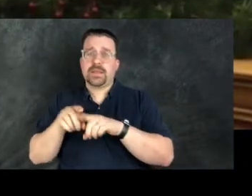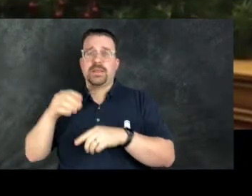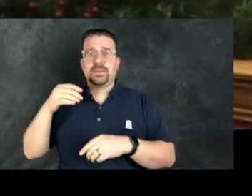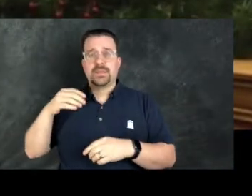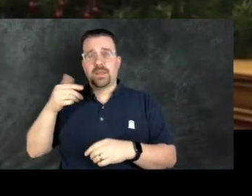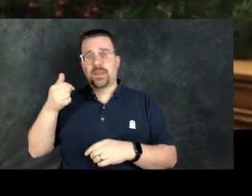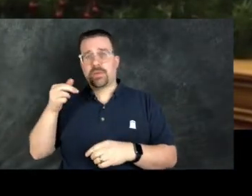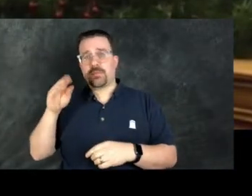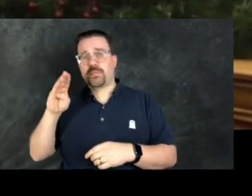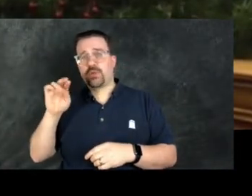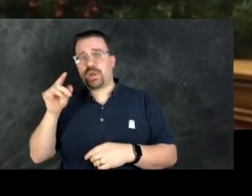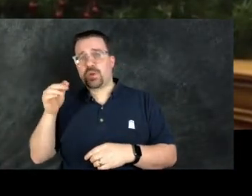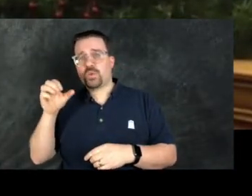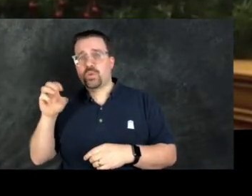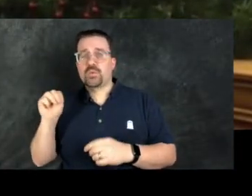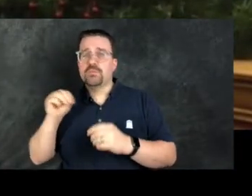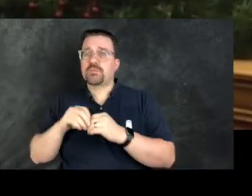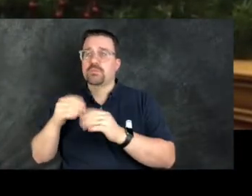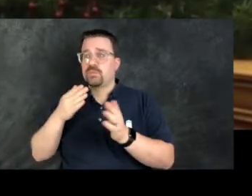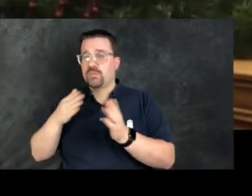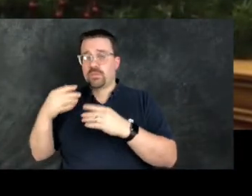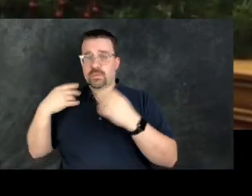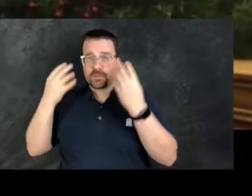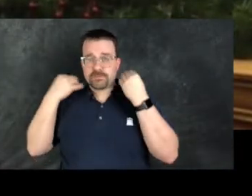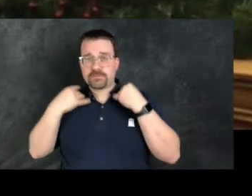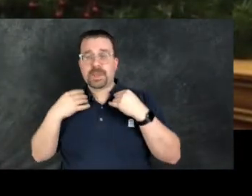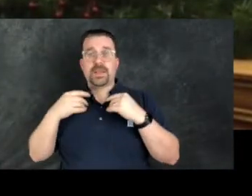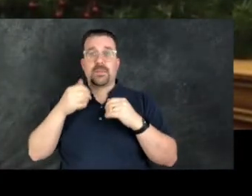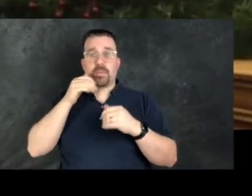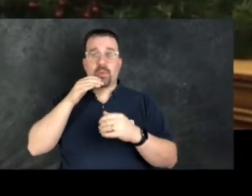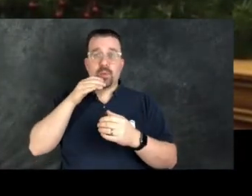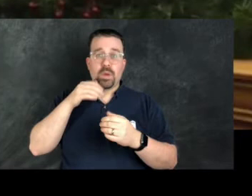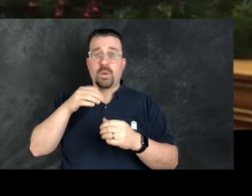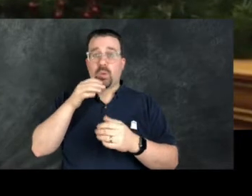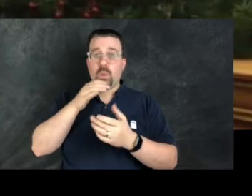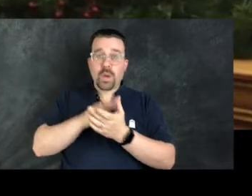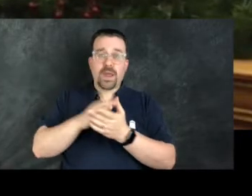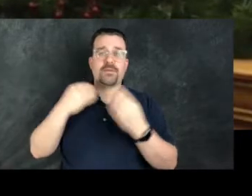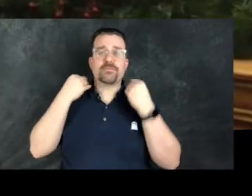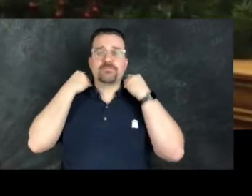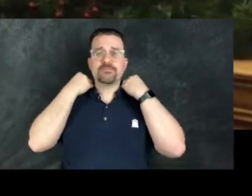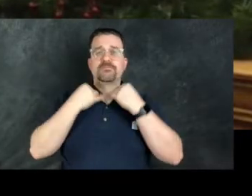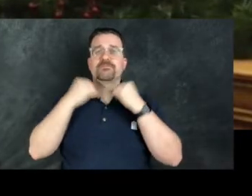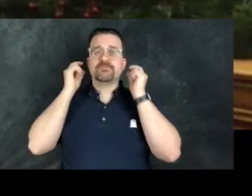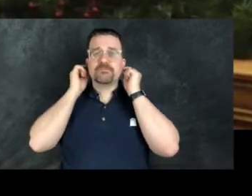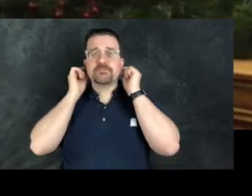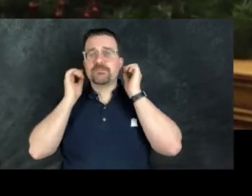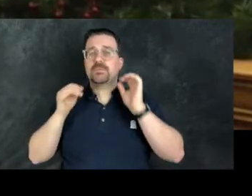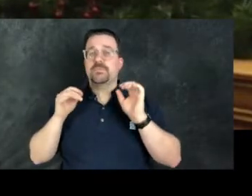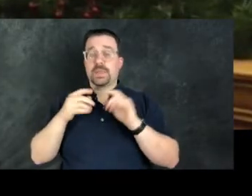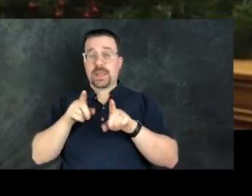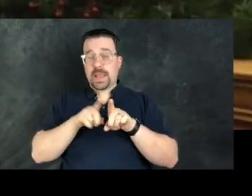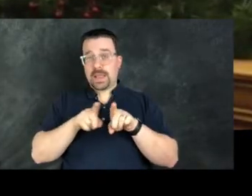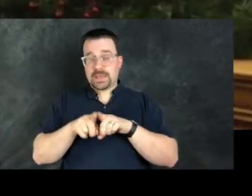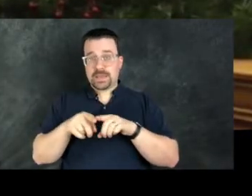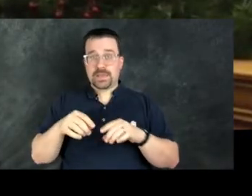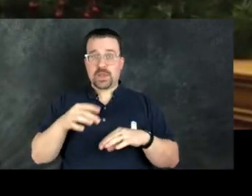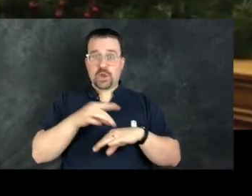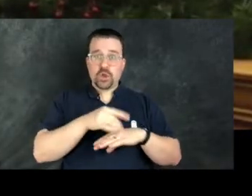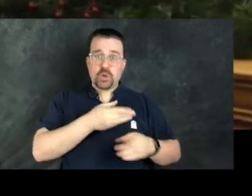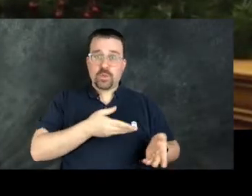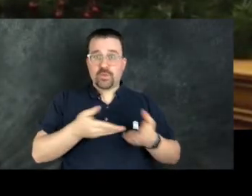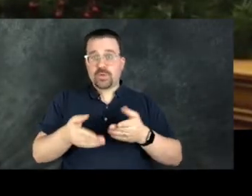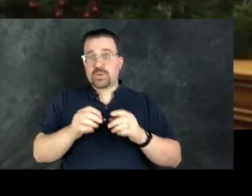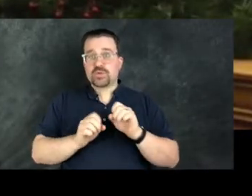garland, and as a bride adorns herself with her jewels. For as the earth brings forth its shoots, and as a